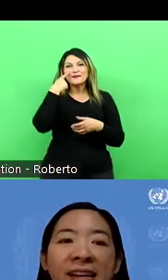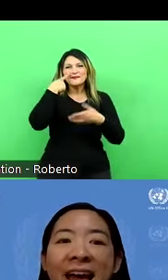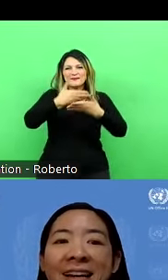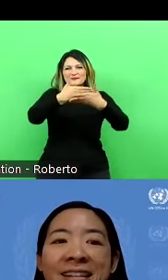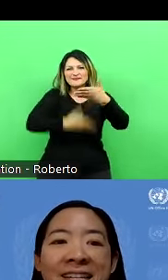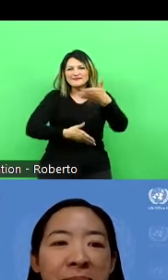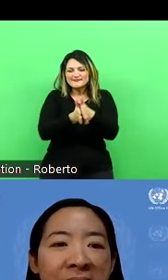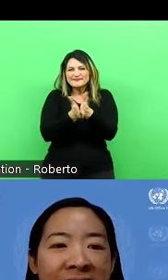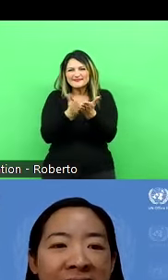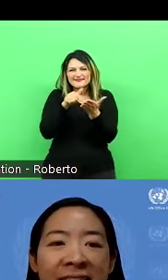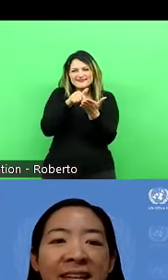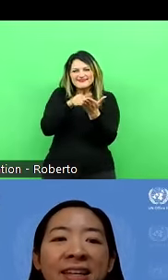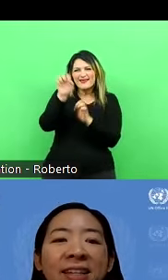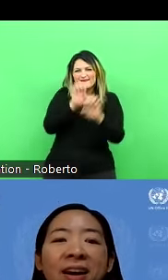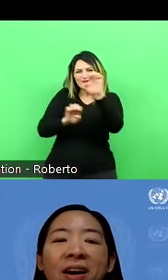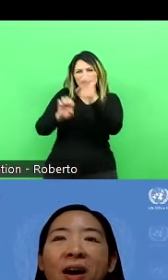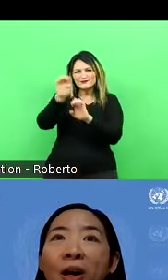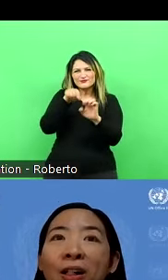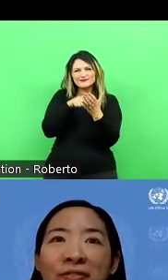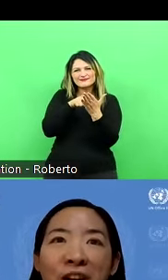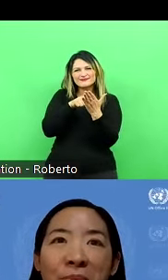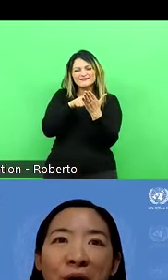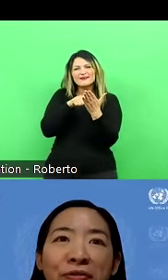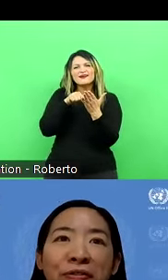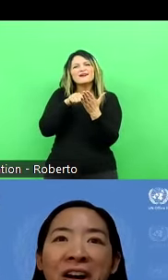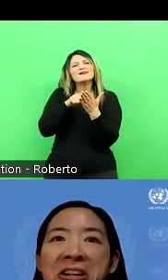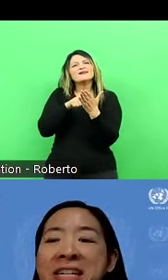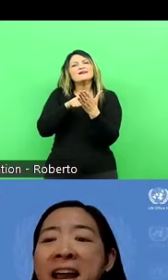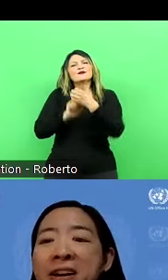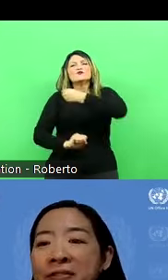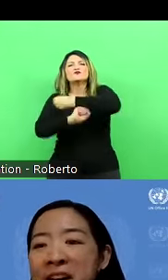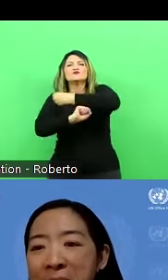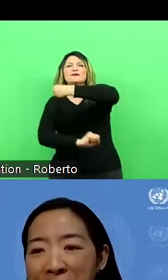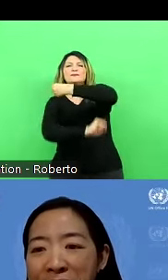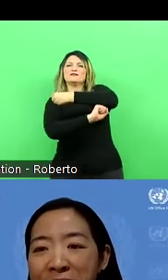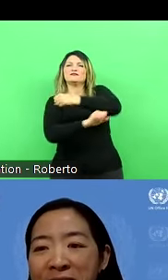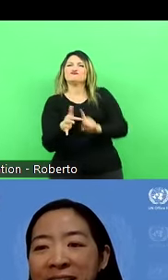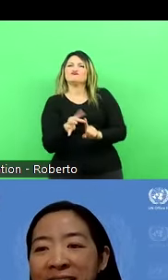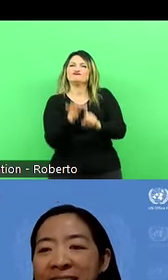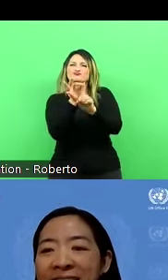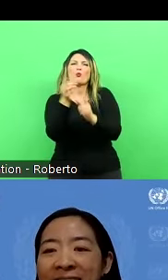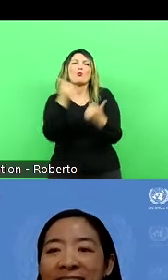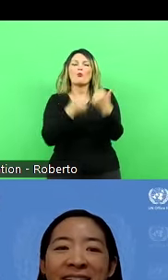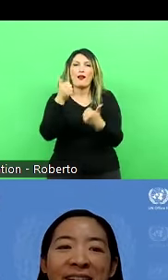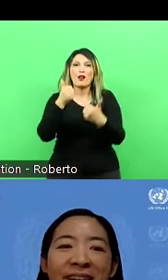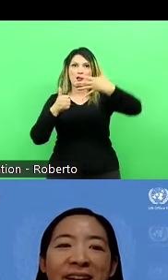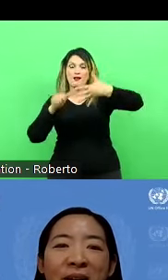participation, accessibility, all of the above, or none of the above.